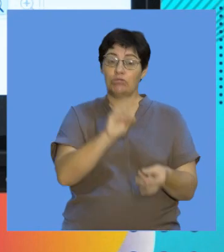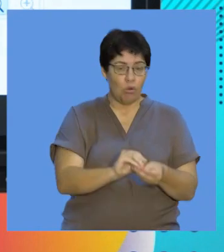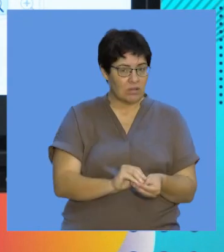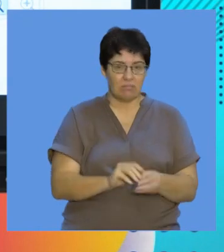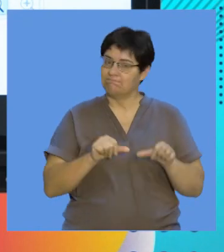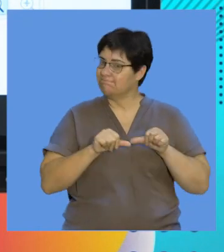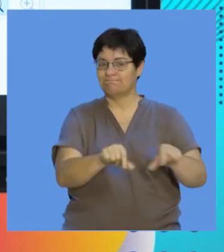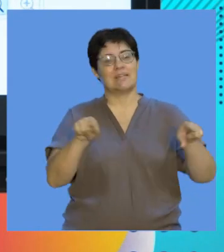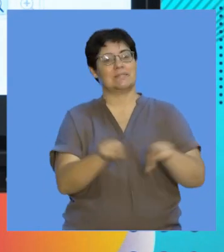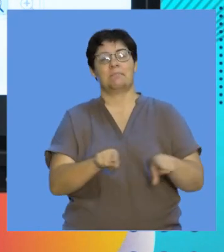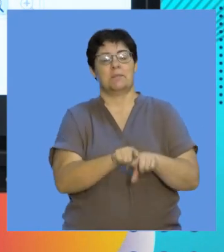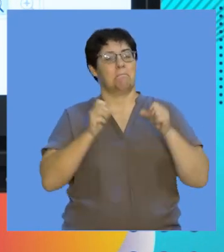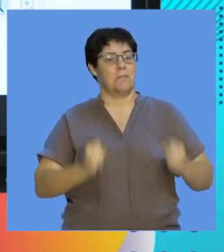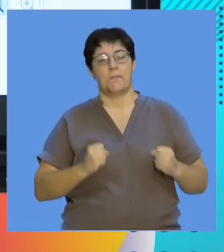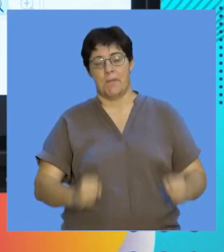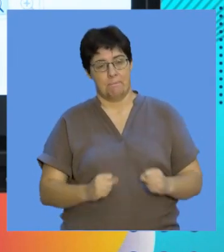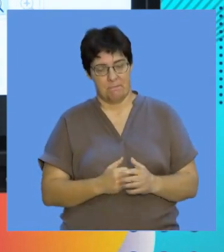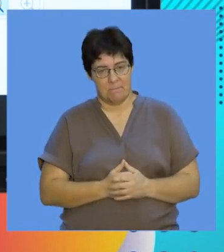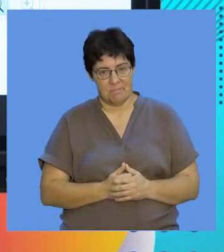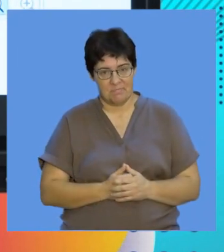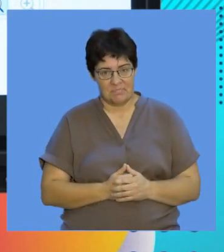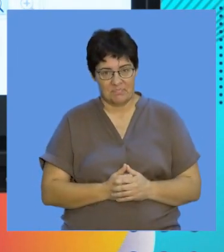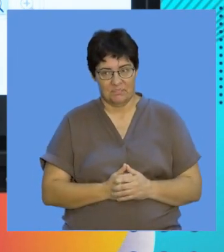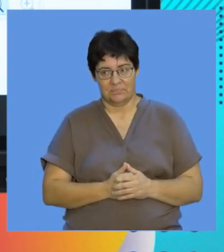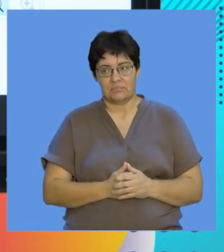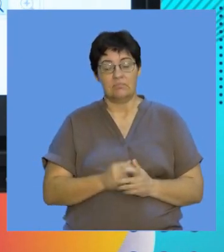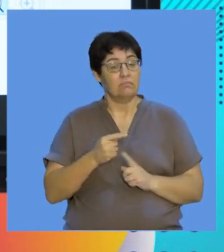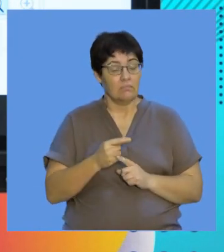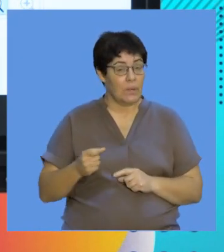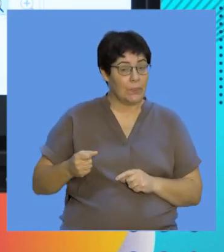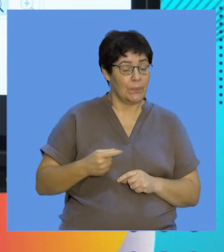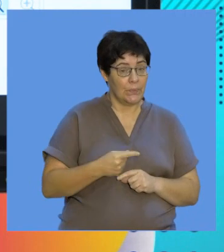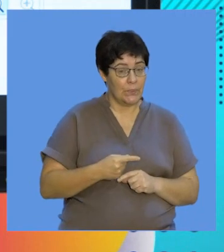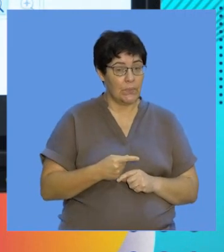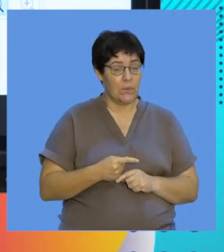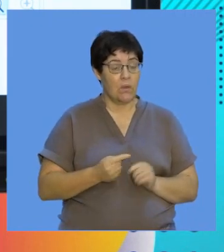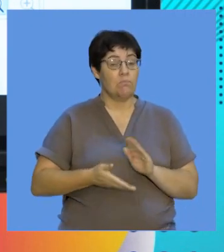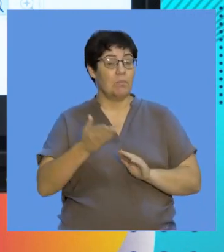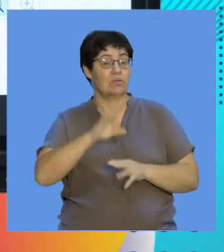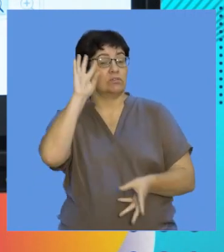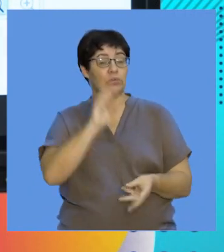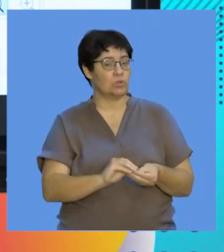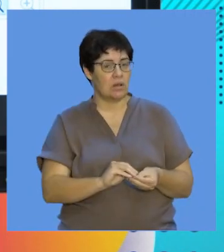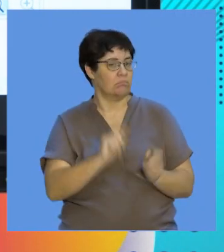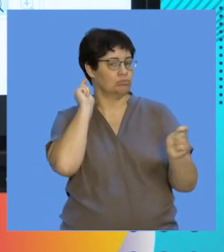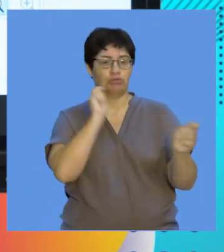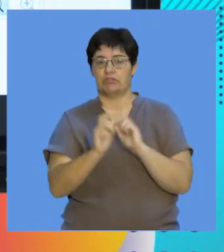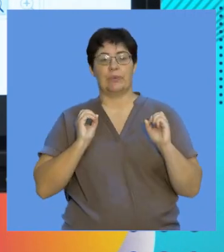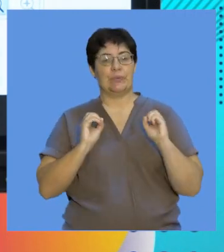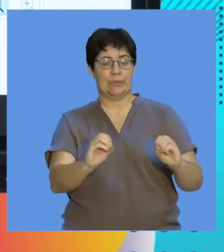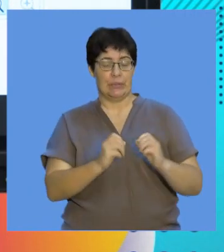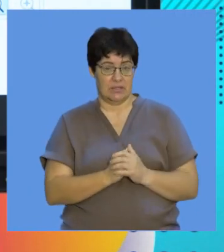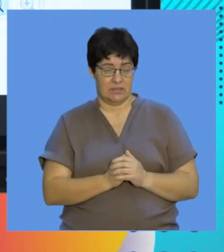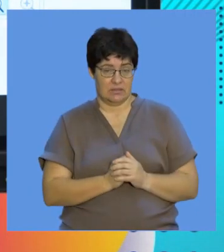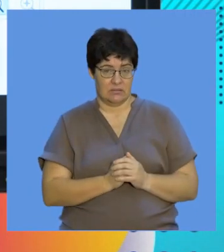minus 0.25. That little momentum vector for the total didn't change.